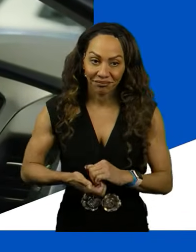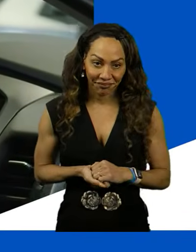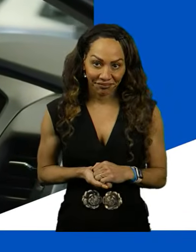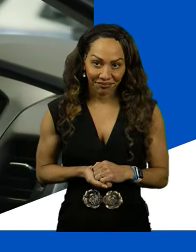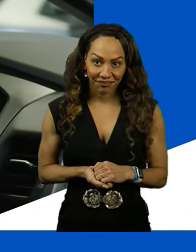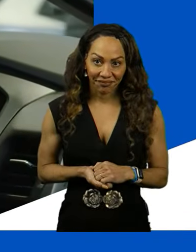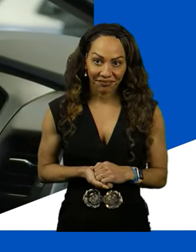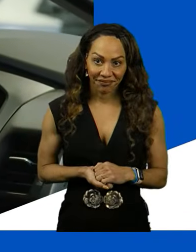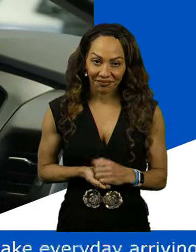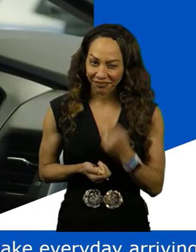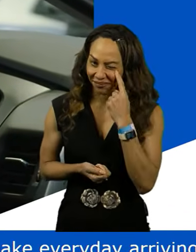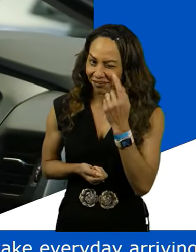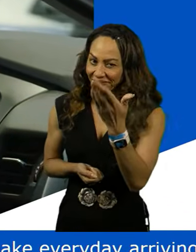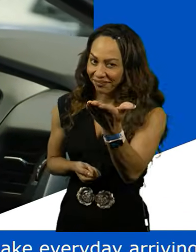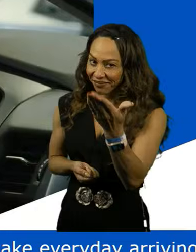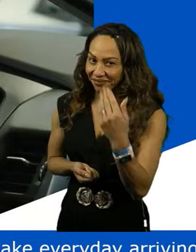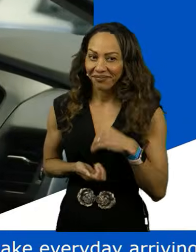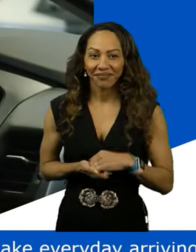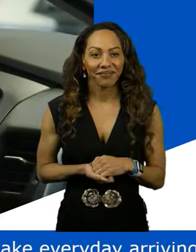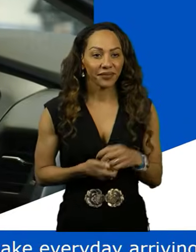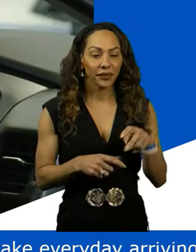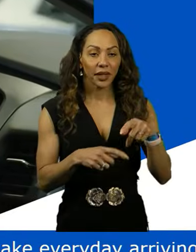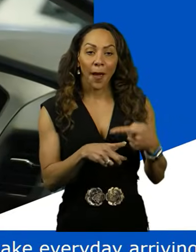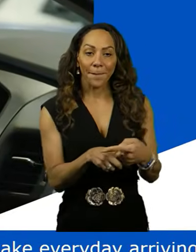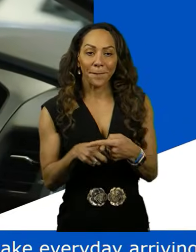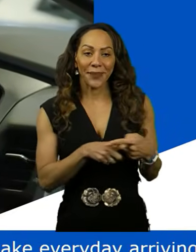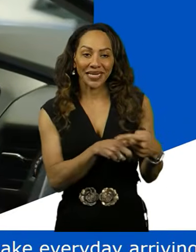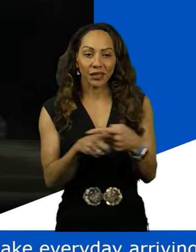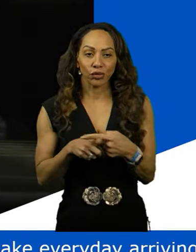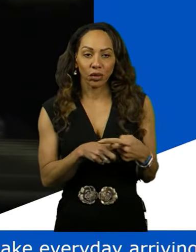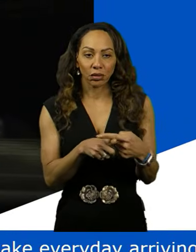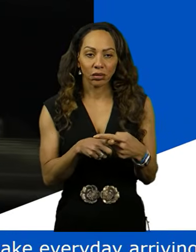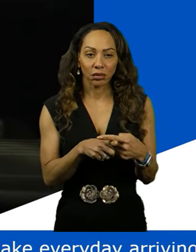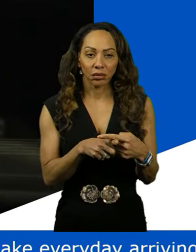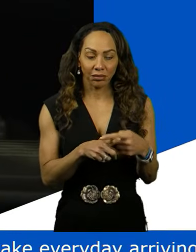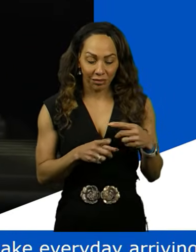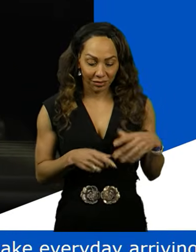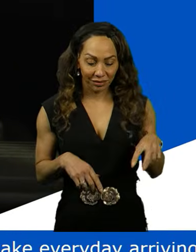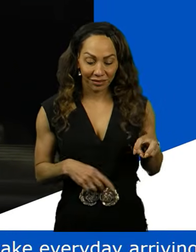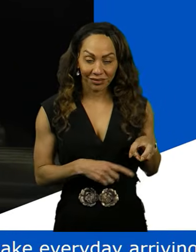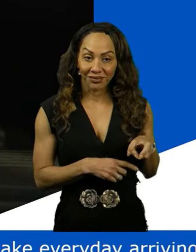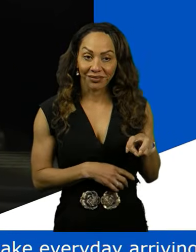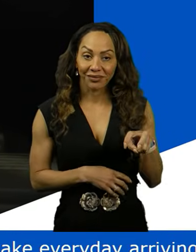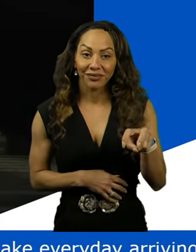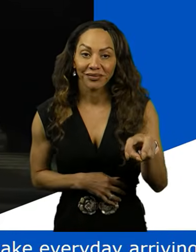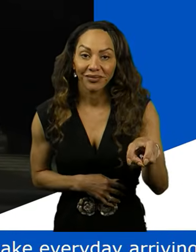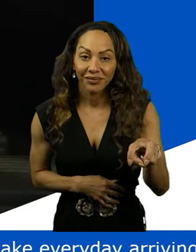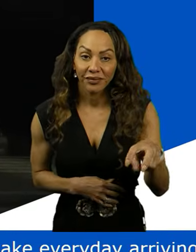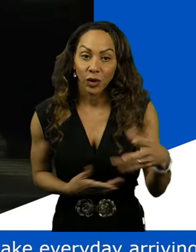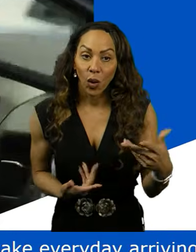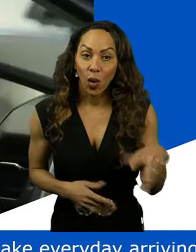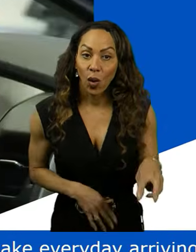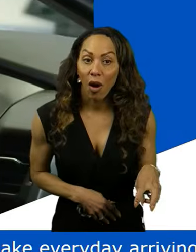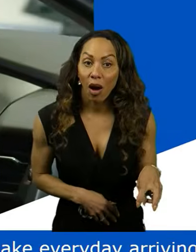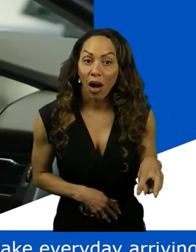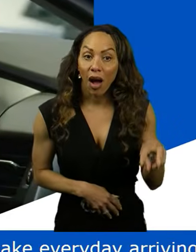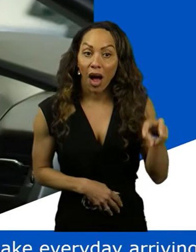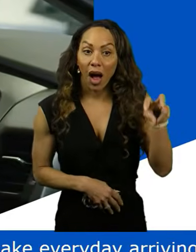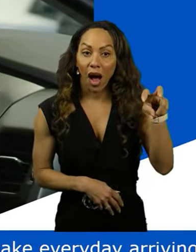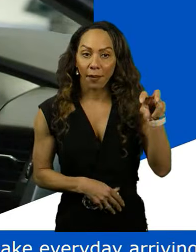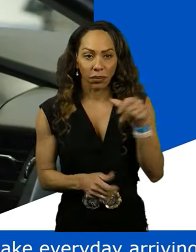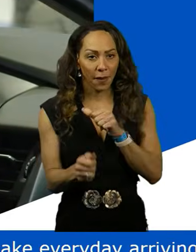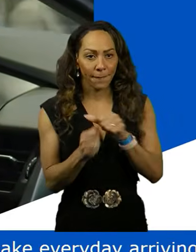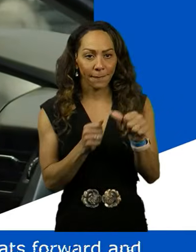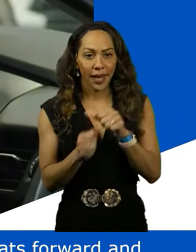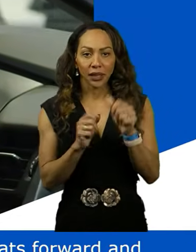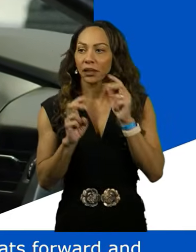Let's start with something simple, driving position. By sliding your seat forward and also raising it up, you can get a much